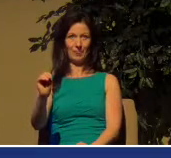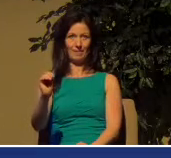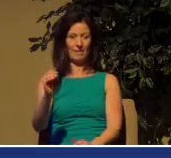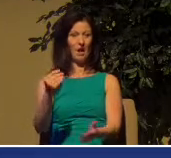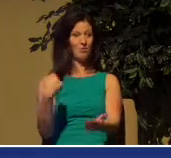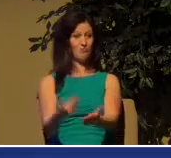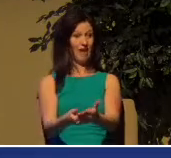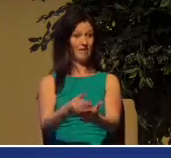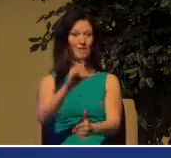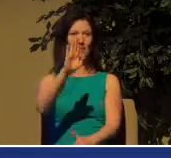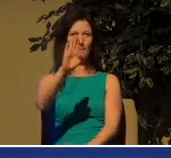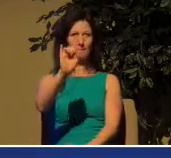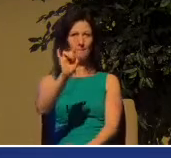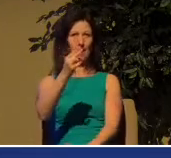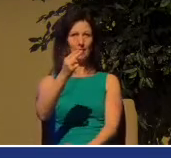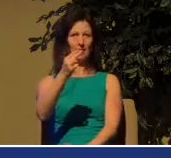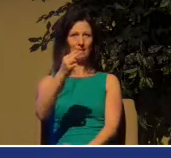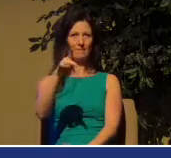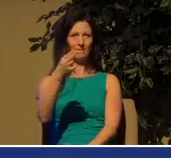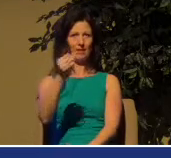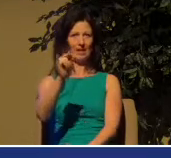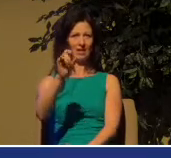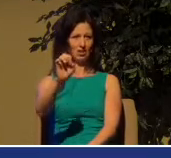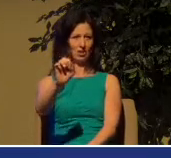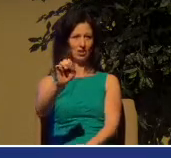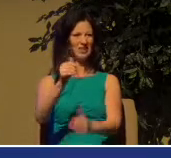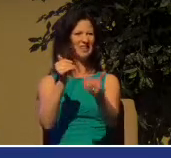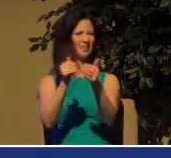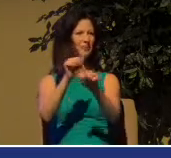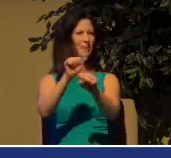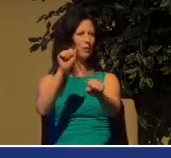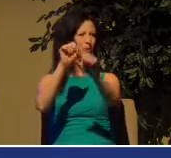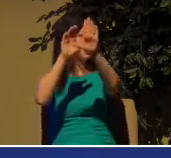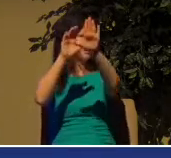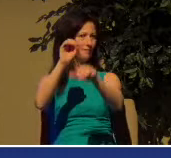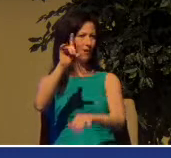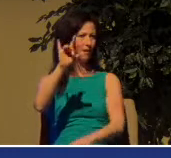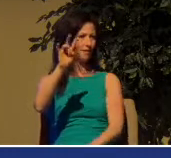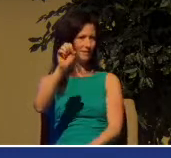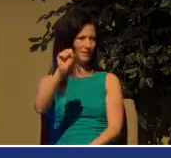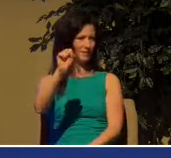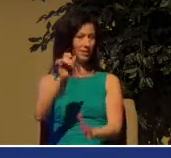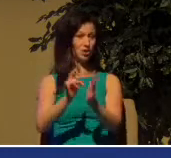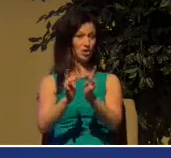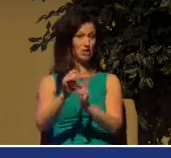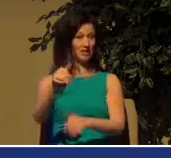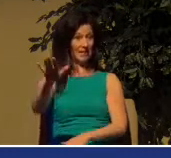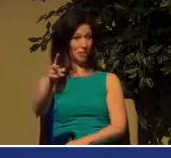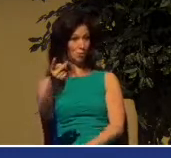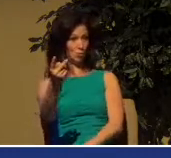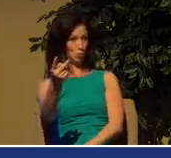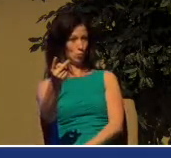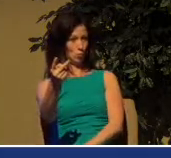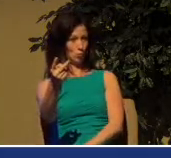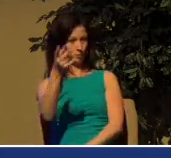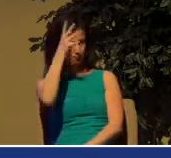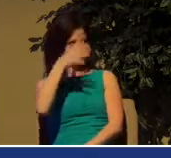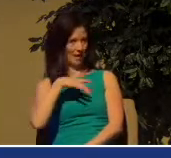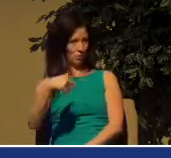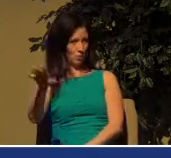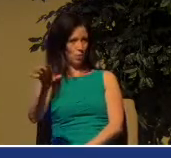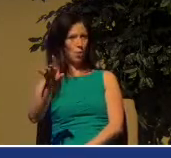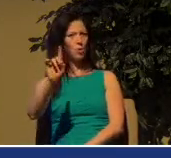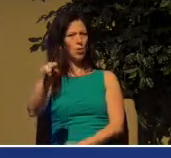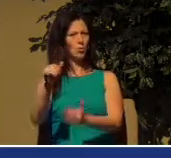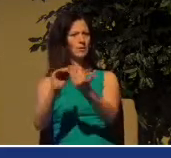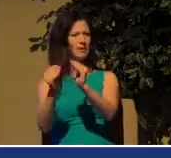of Olives, Jesus sent two disciples, saying to them, "Go to the village ahead of you, and at once you will find a